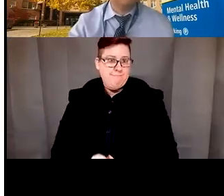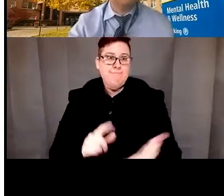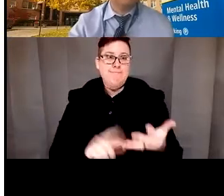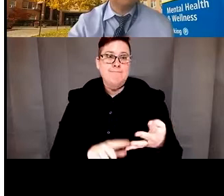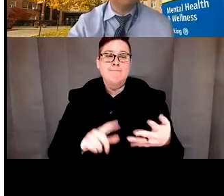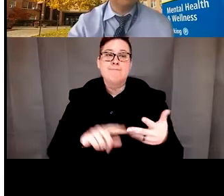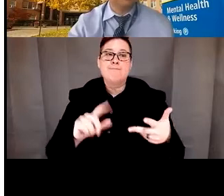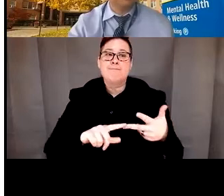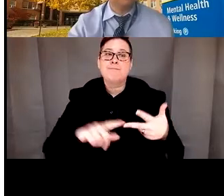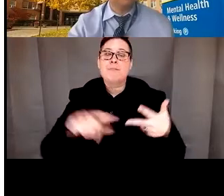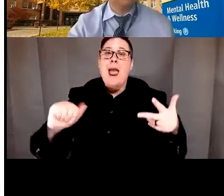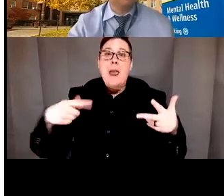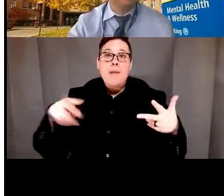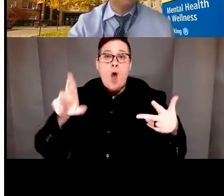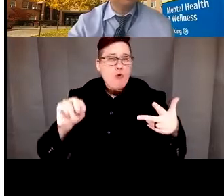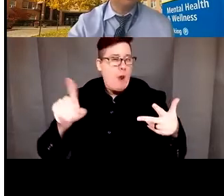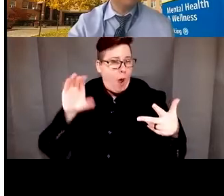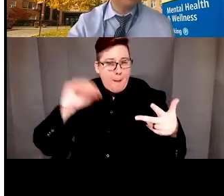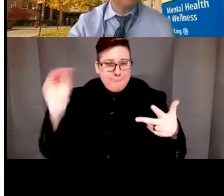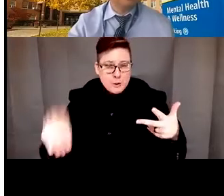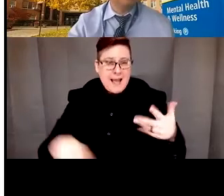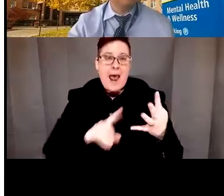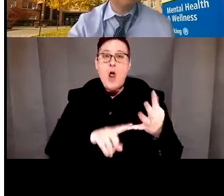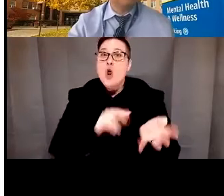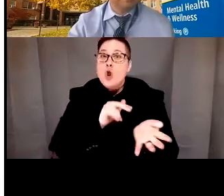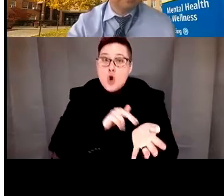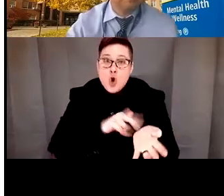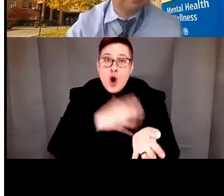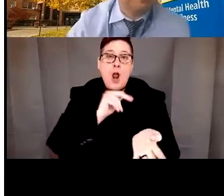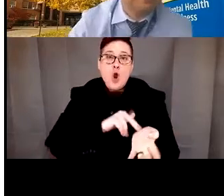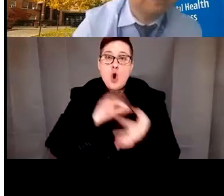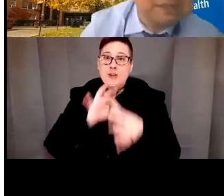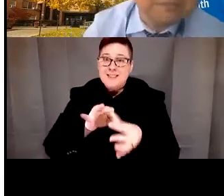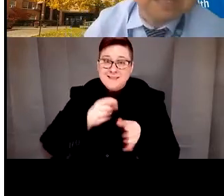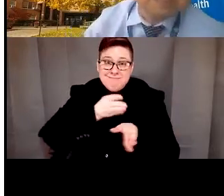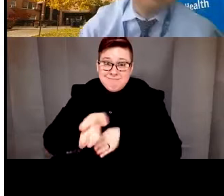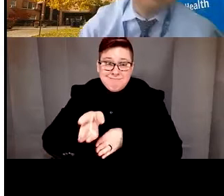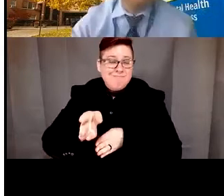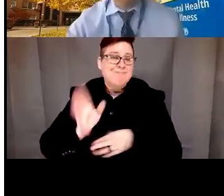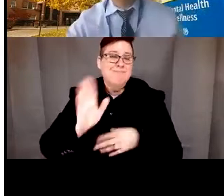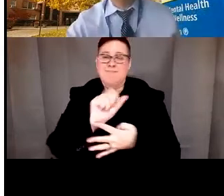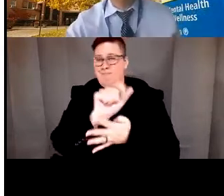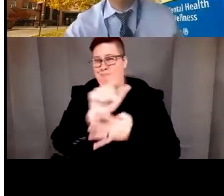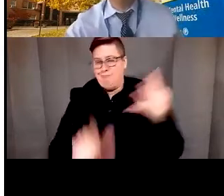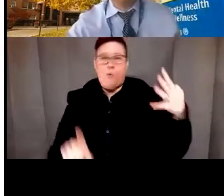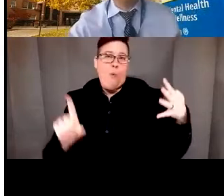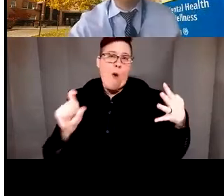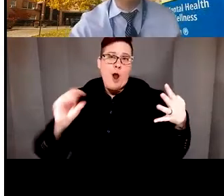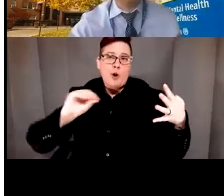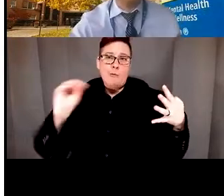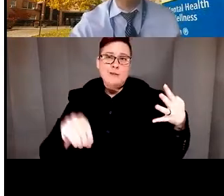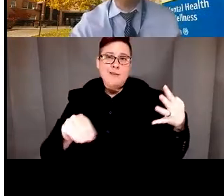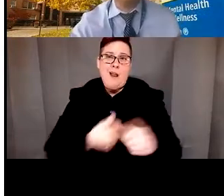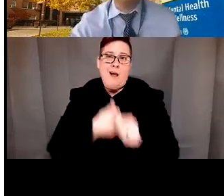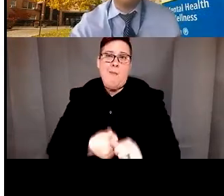are 100% compliant. And nurses and nursing-related disciplines, 100% compliance. That's